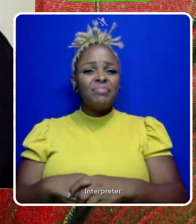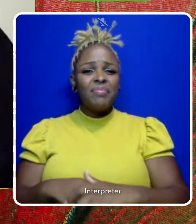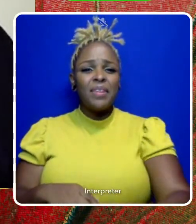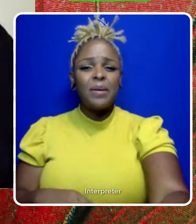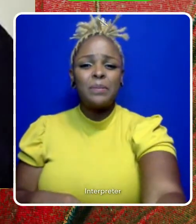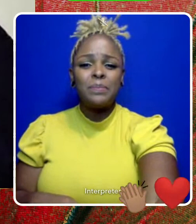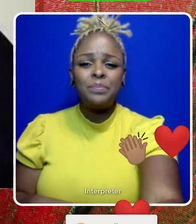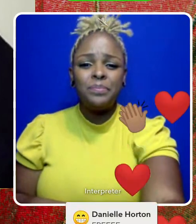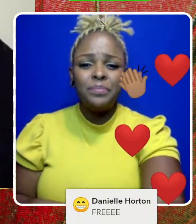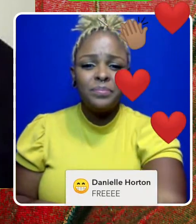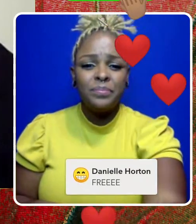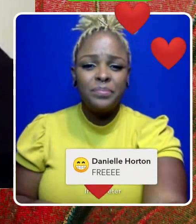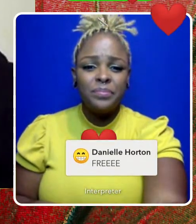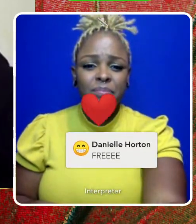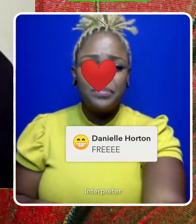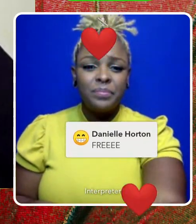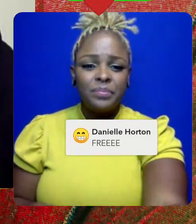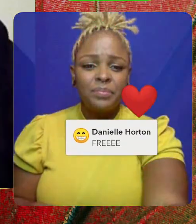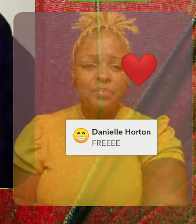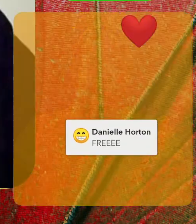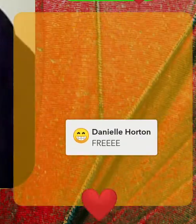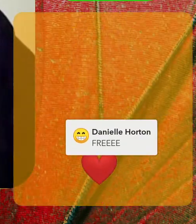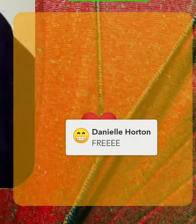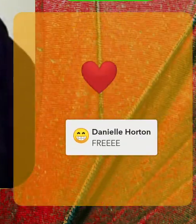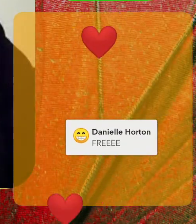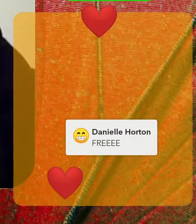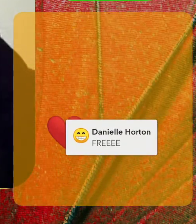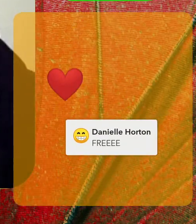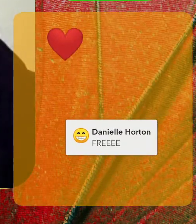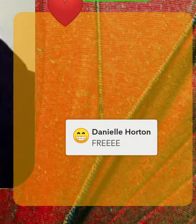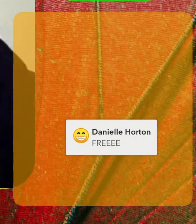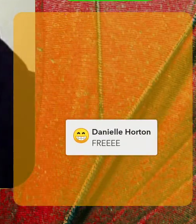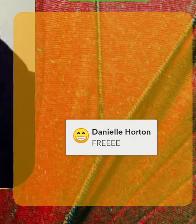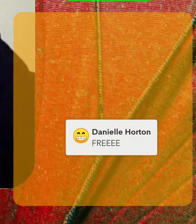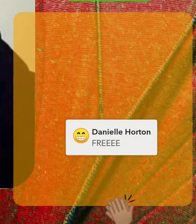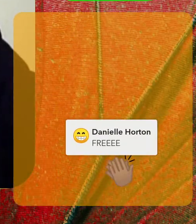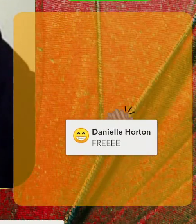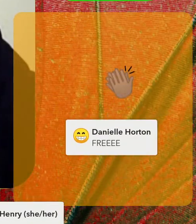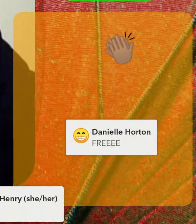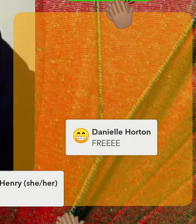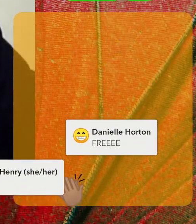free, or let's get free. For real. Let's get free. Most definitely,